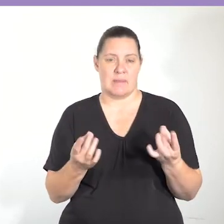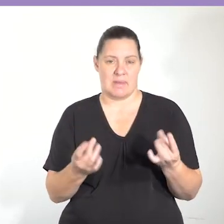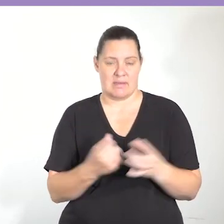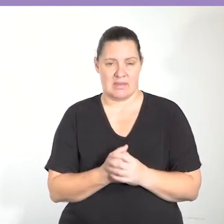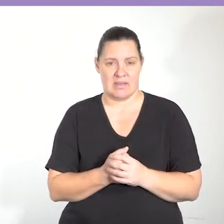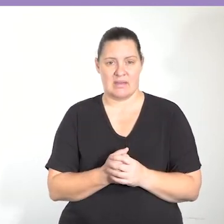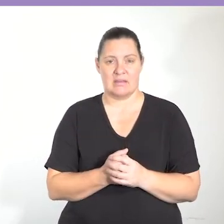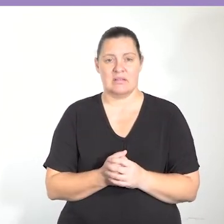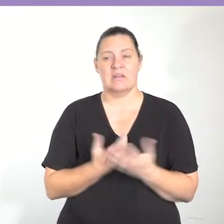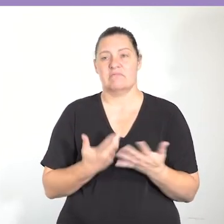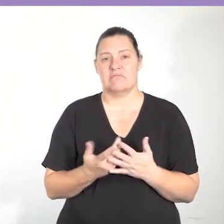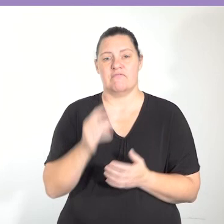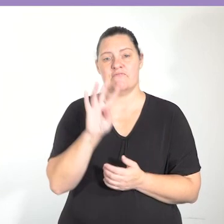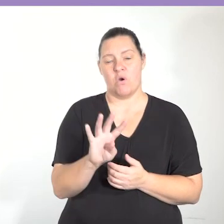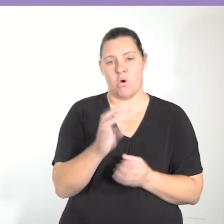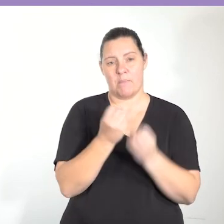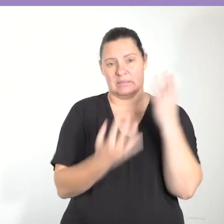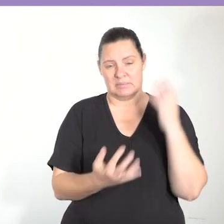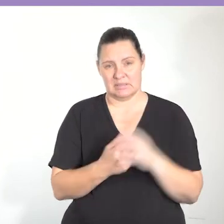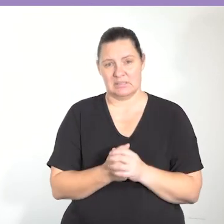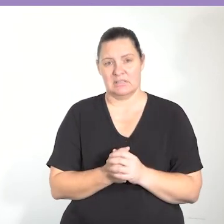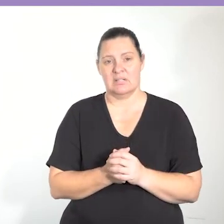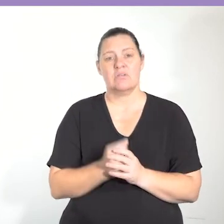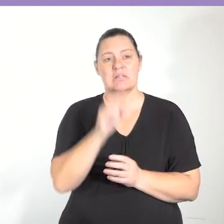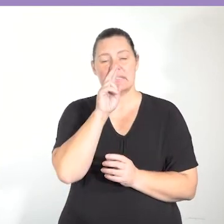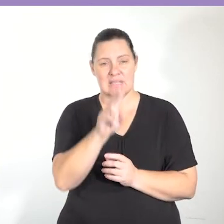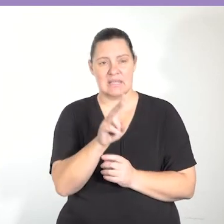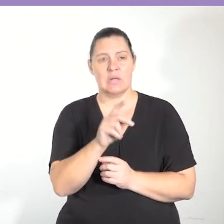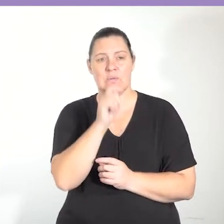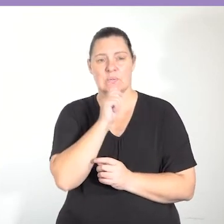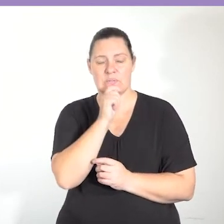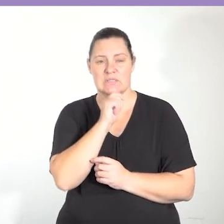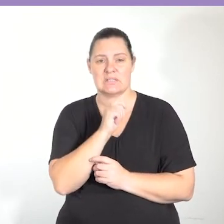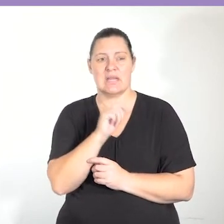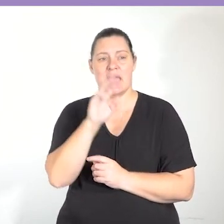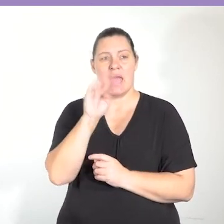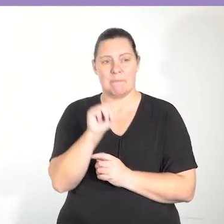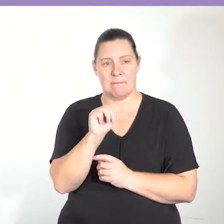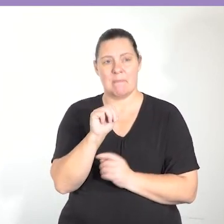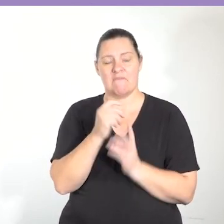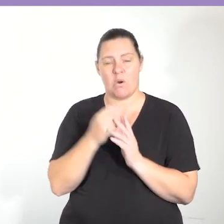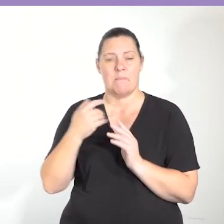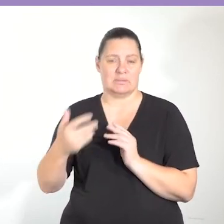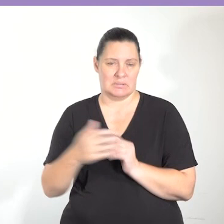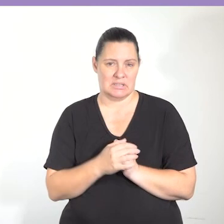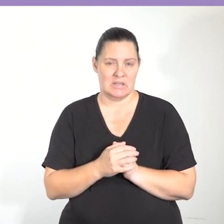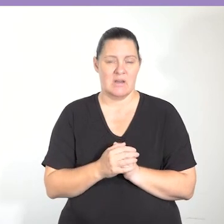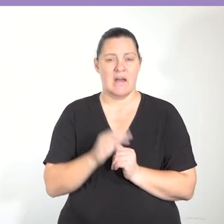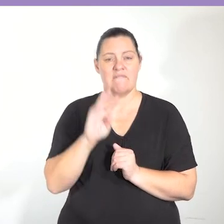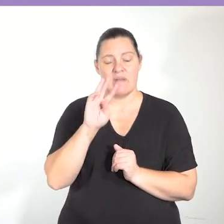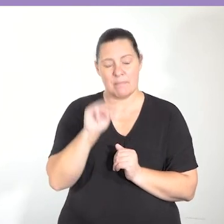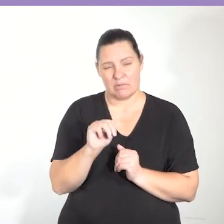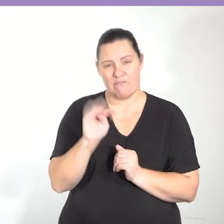example, the multiples of 4, and you can see there we are going to use M to indicate multiples. So the multiples of 4 there are